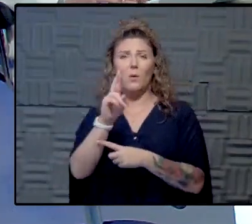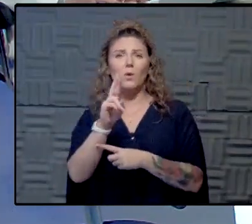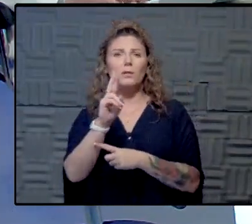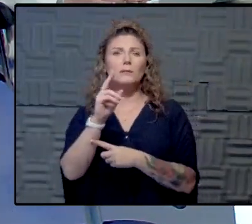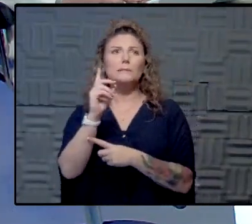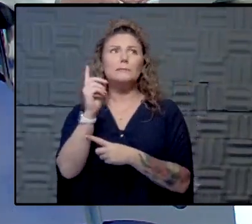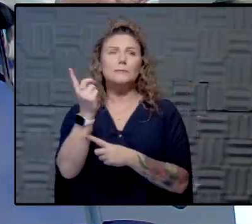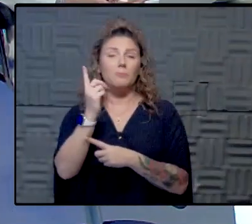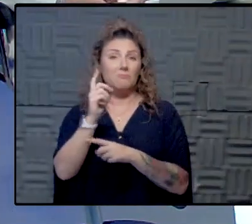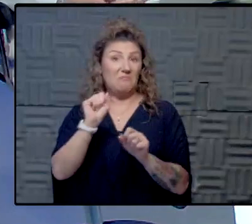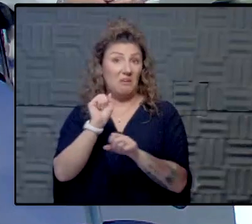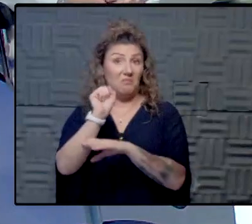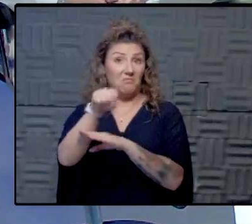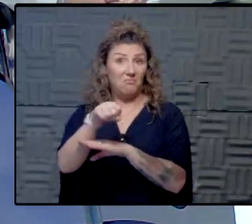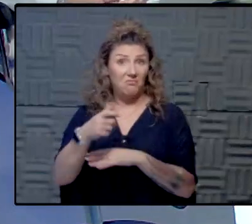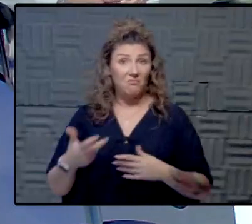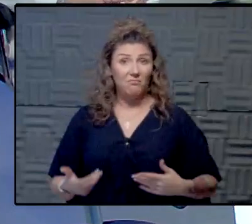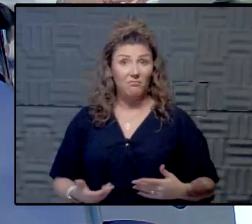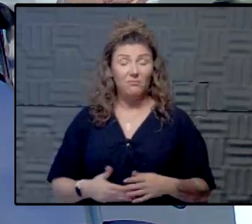over?